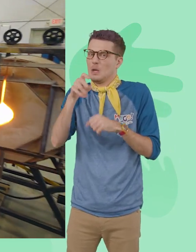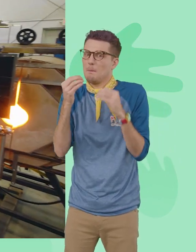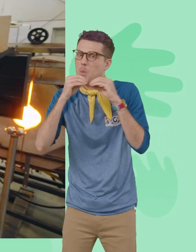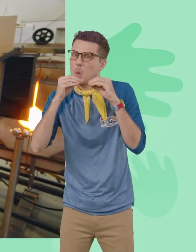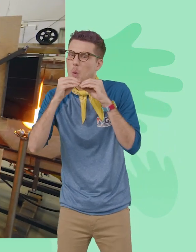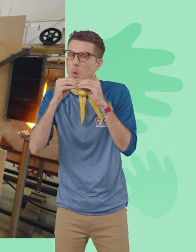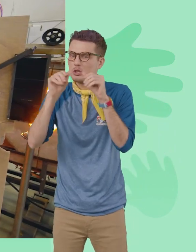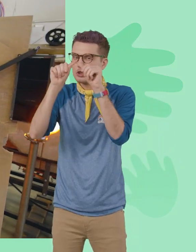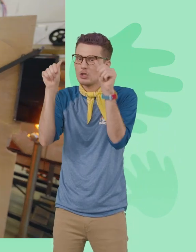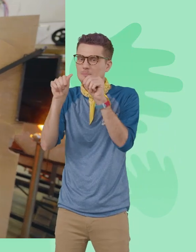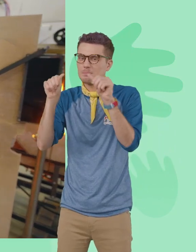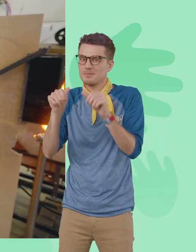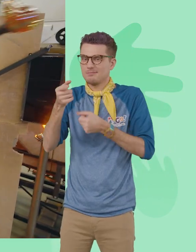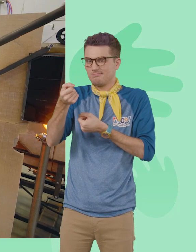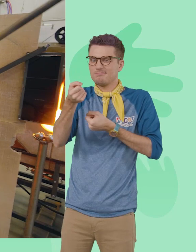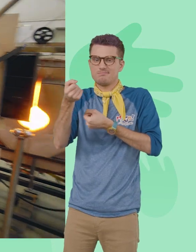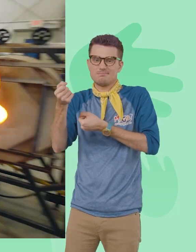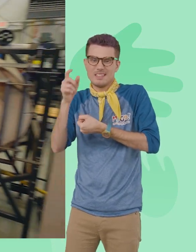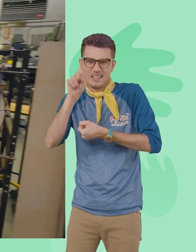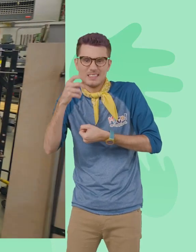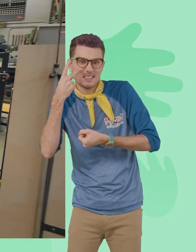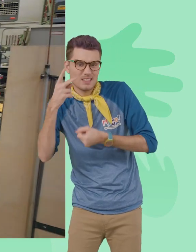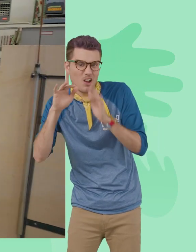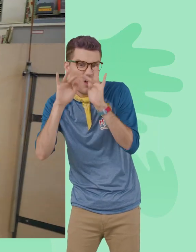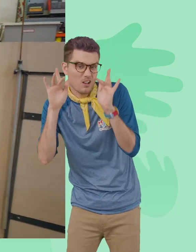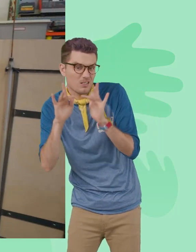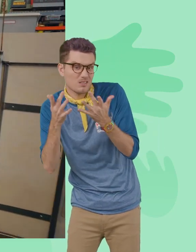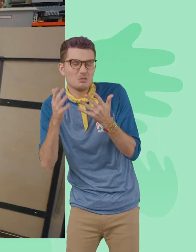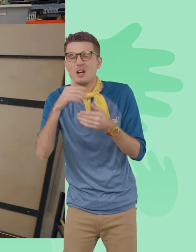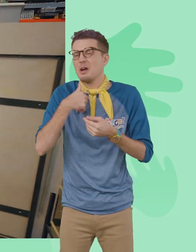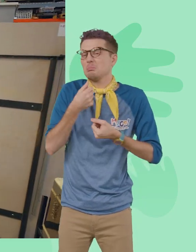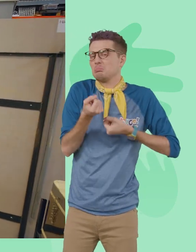heart? Yeah. Okay. I'm going to give it a little bit more heat.